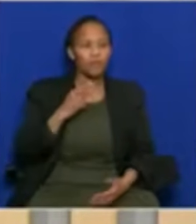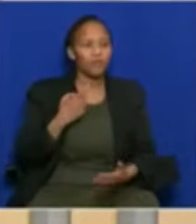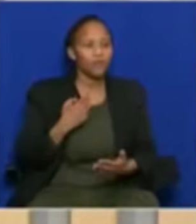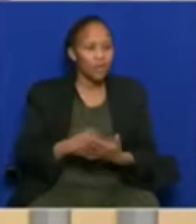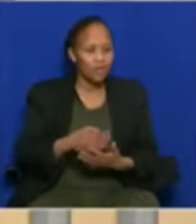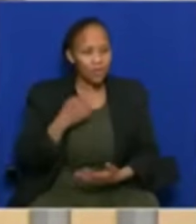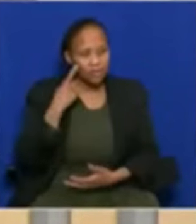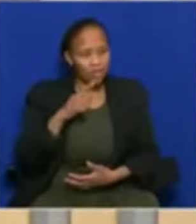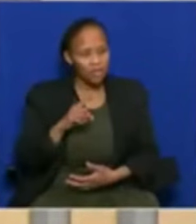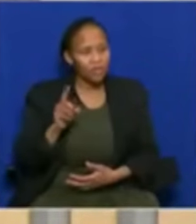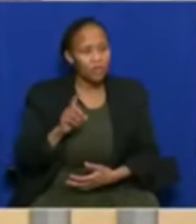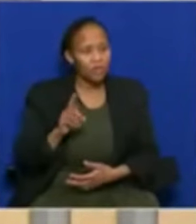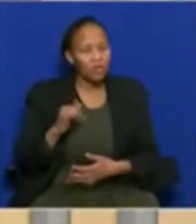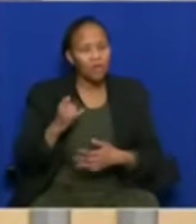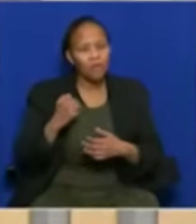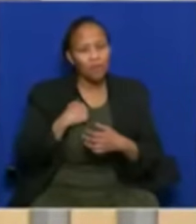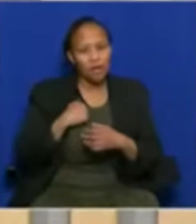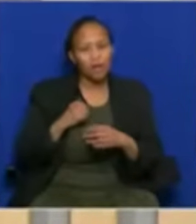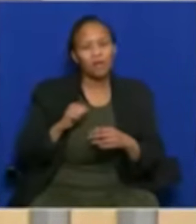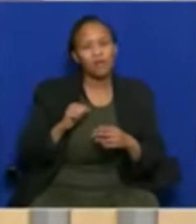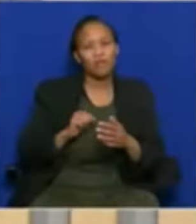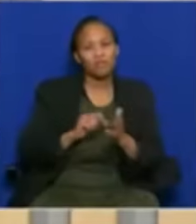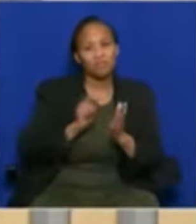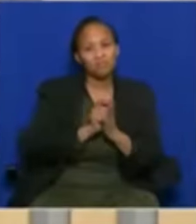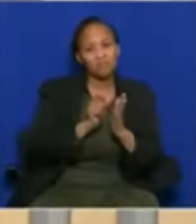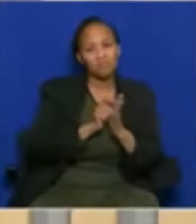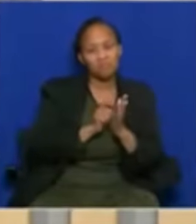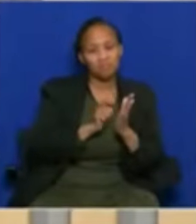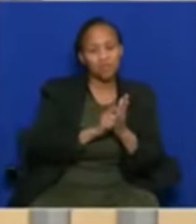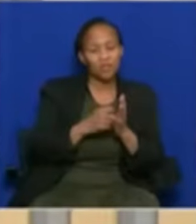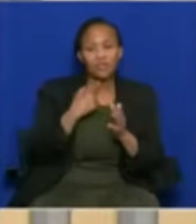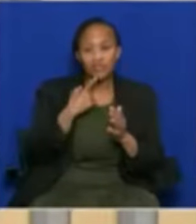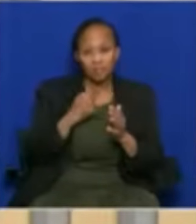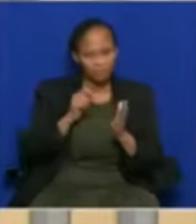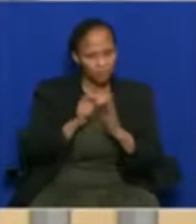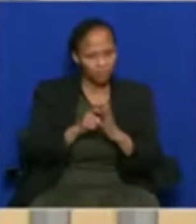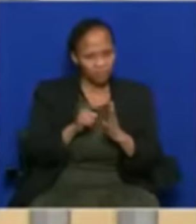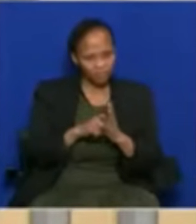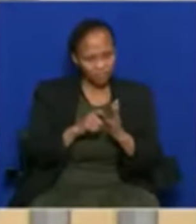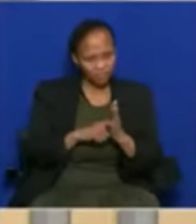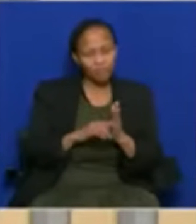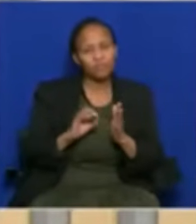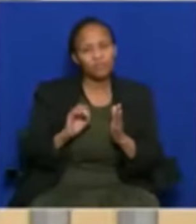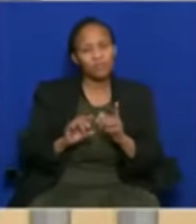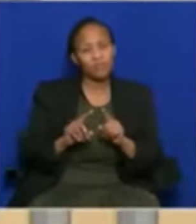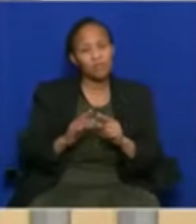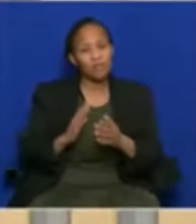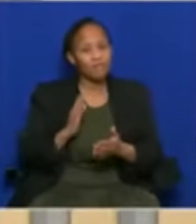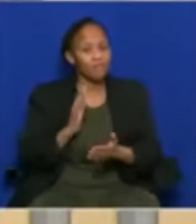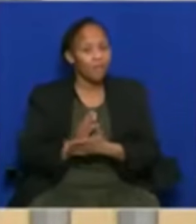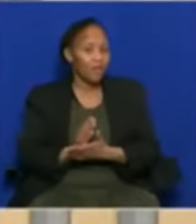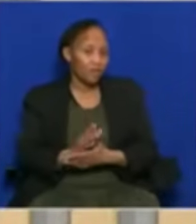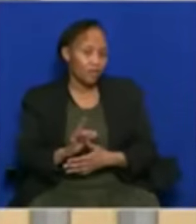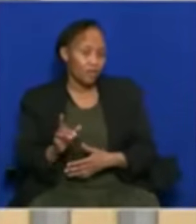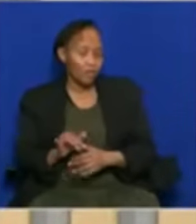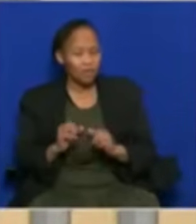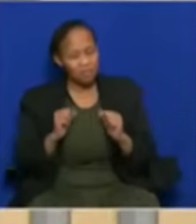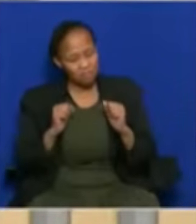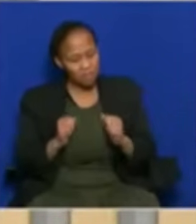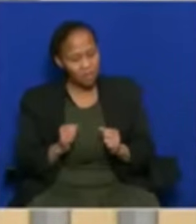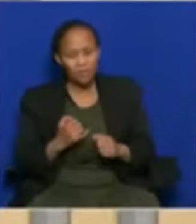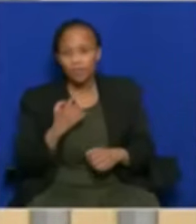sitting behind her, that I made a note there on it. But the fact remains of the whole thing is that, from what I